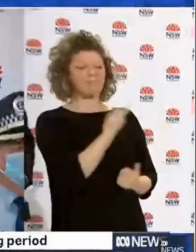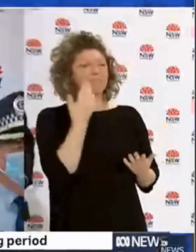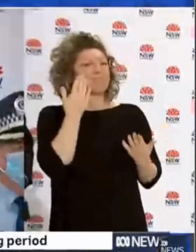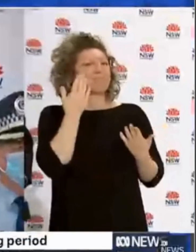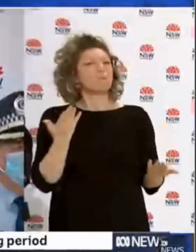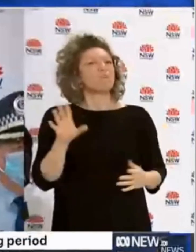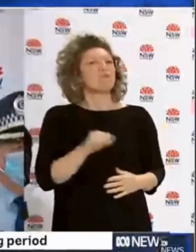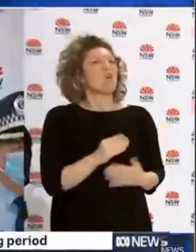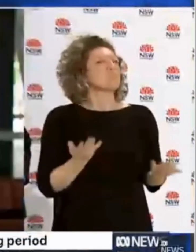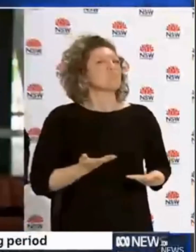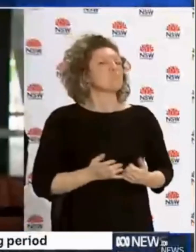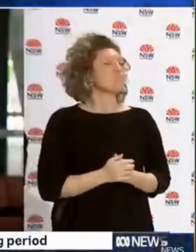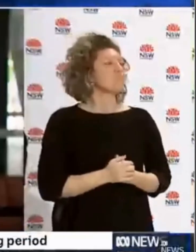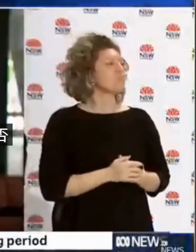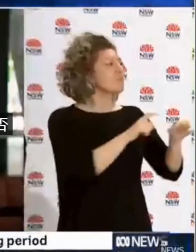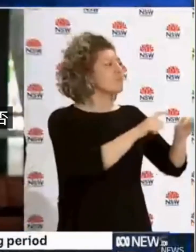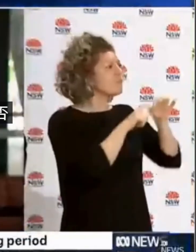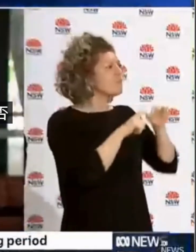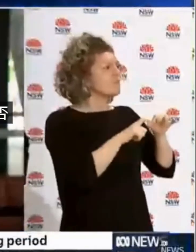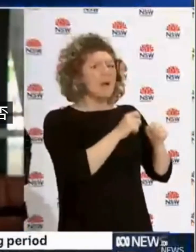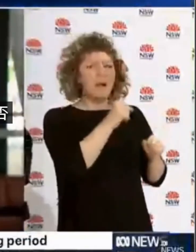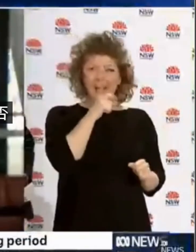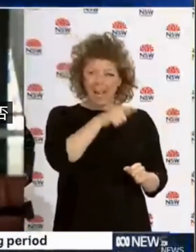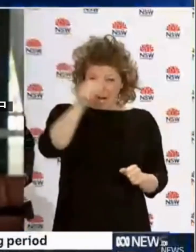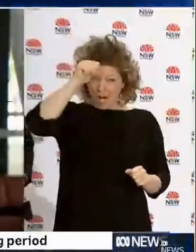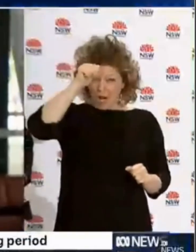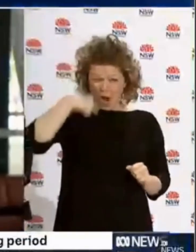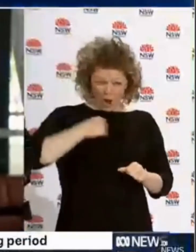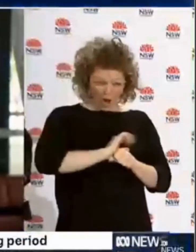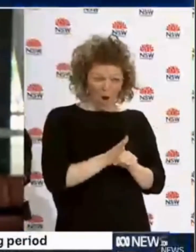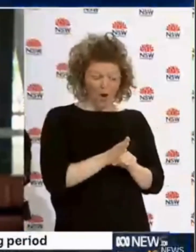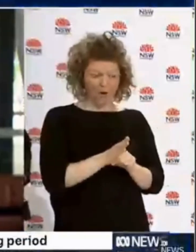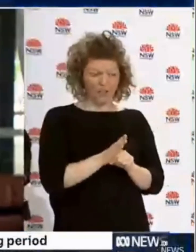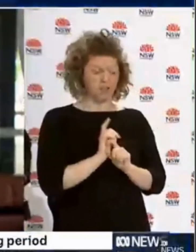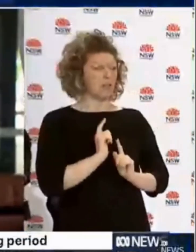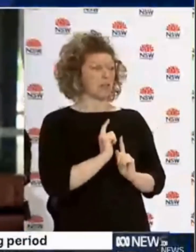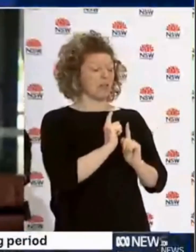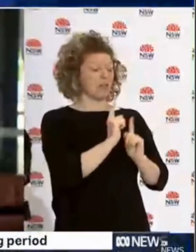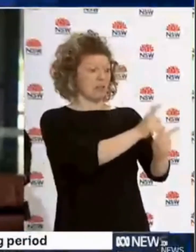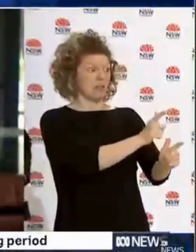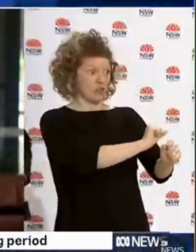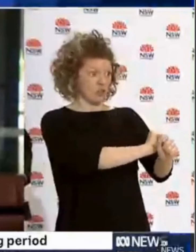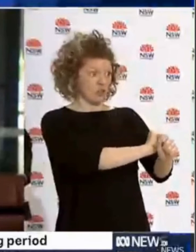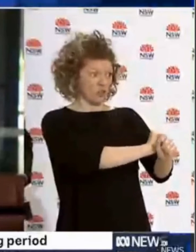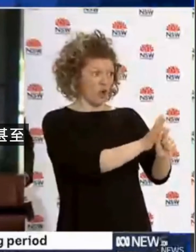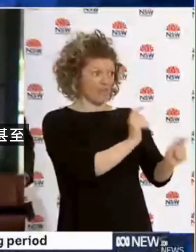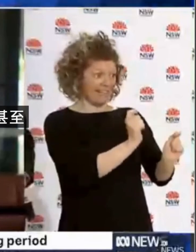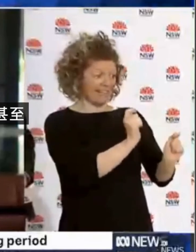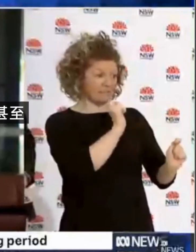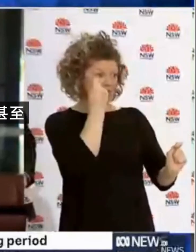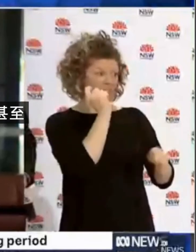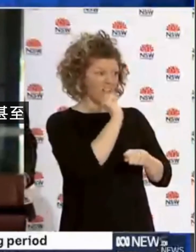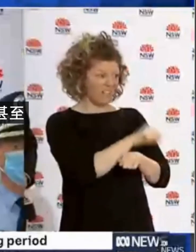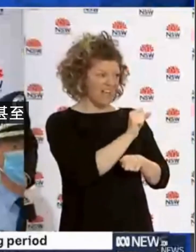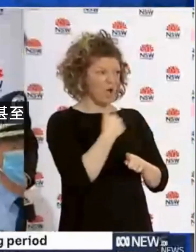quickly, if the man knew he was positive? Did he go out for testing and then just didn't reach out for medical care, or was he unaware he even